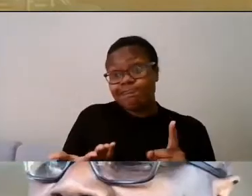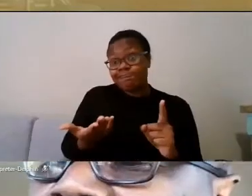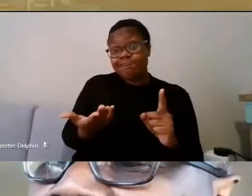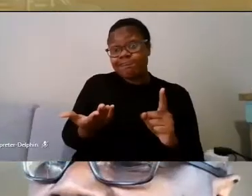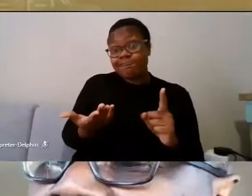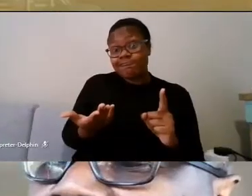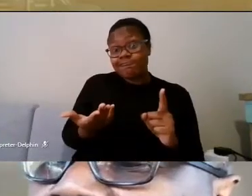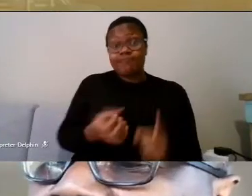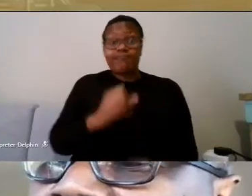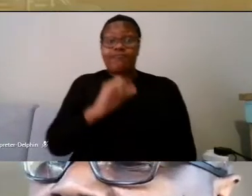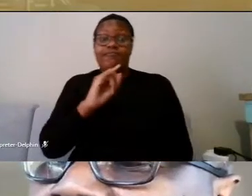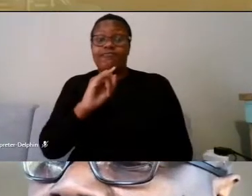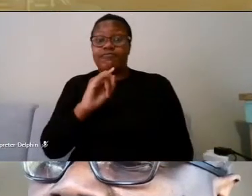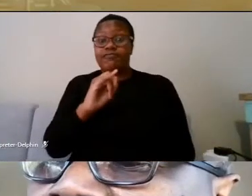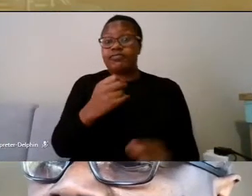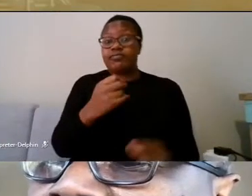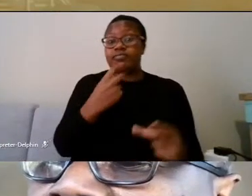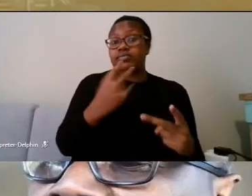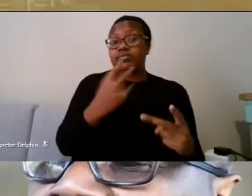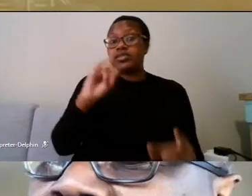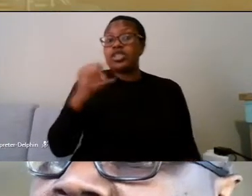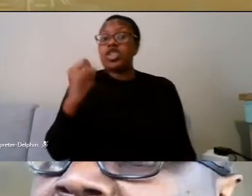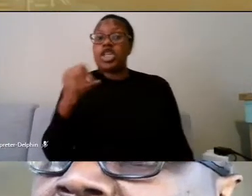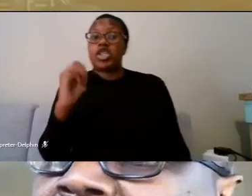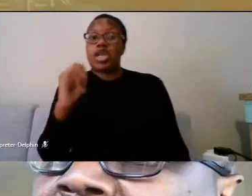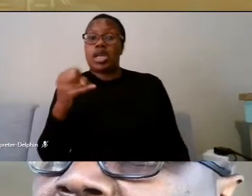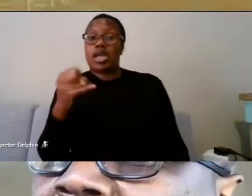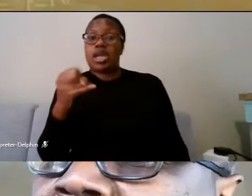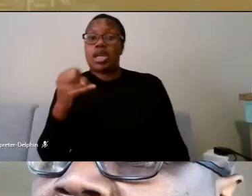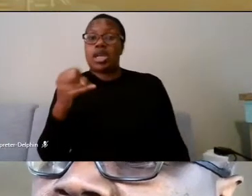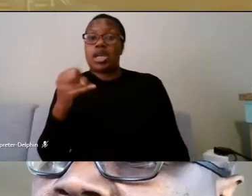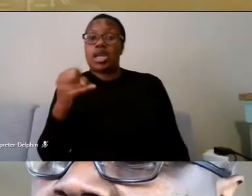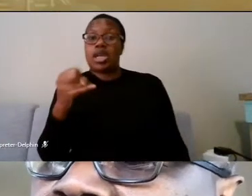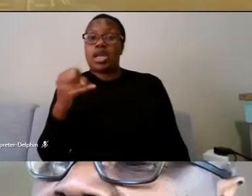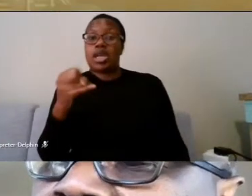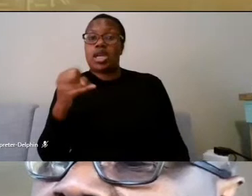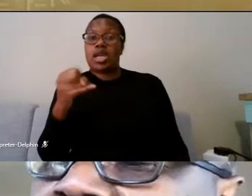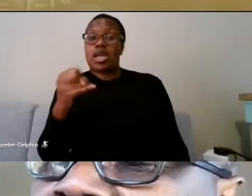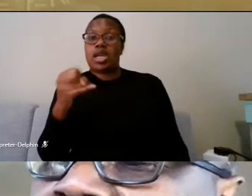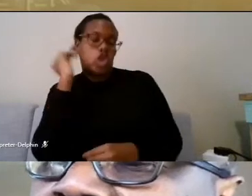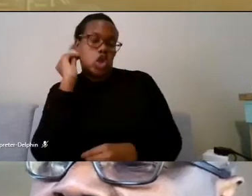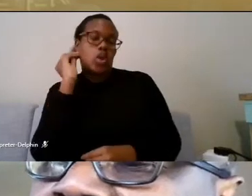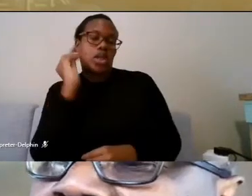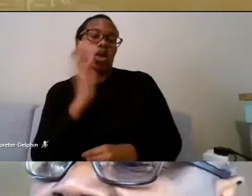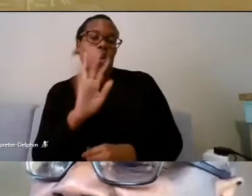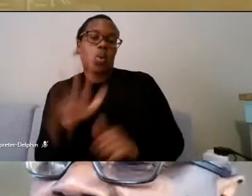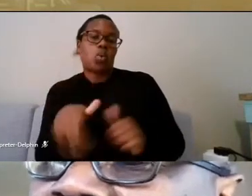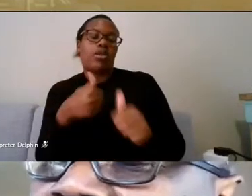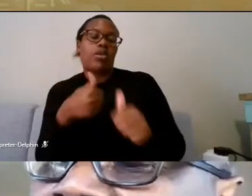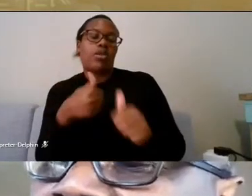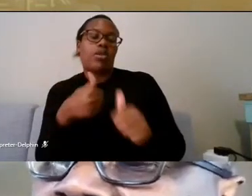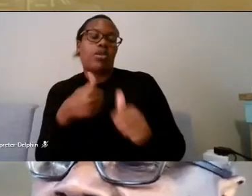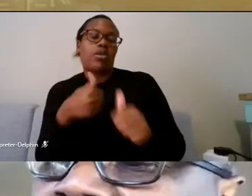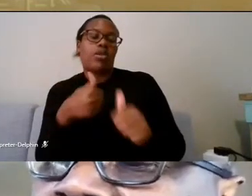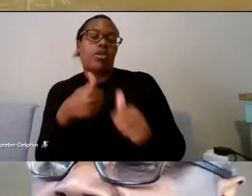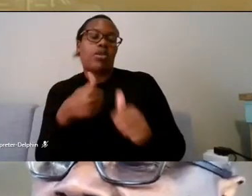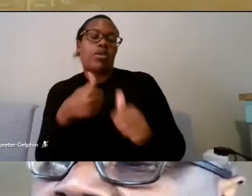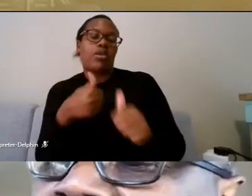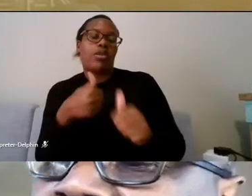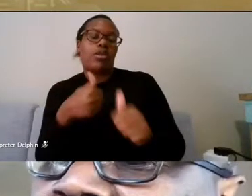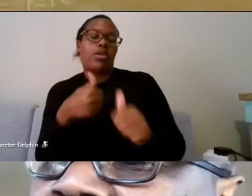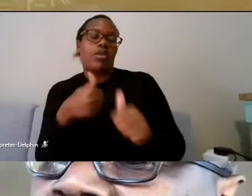No, what I'd like to say is noted. We will follow up and try and ensure that there are better